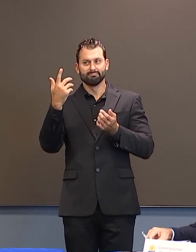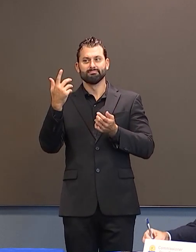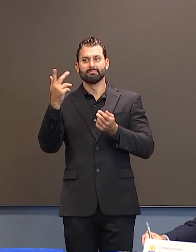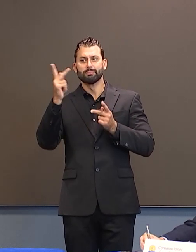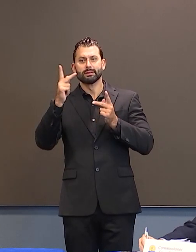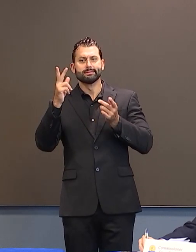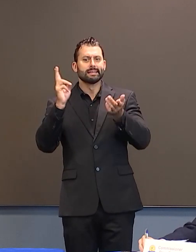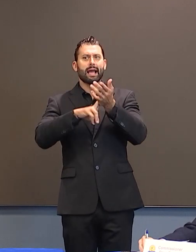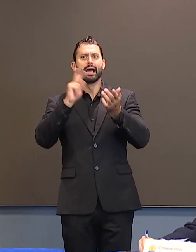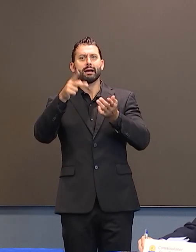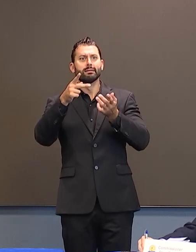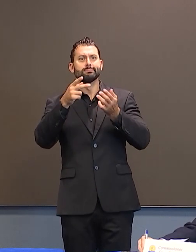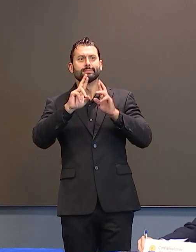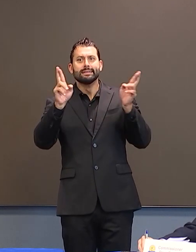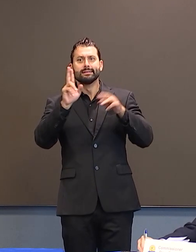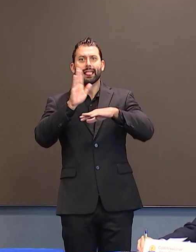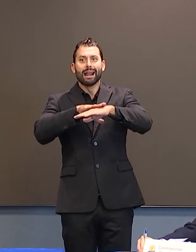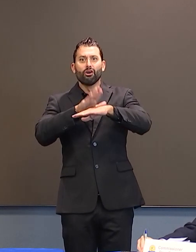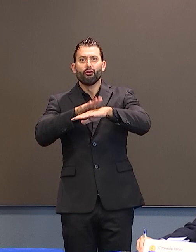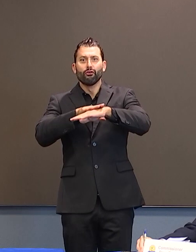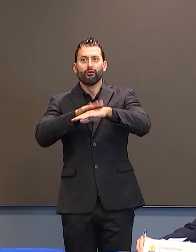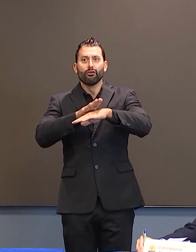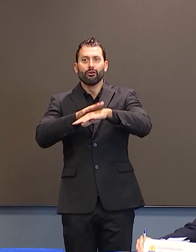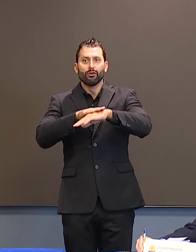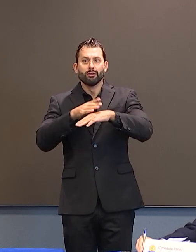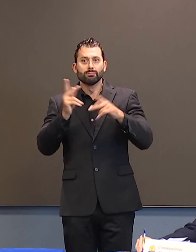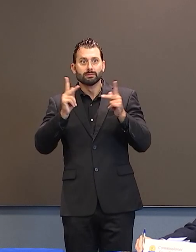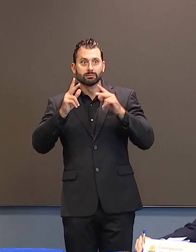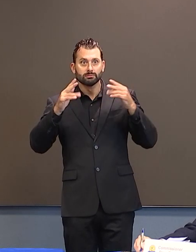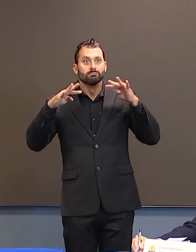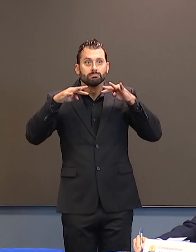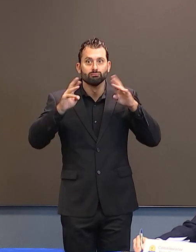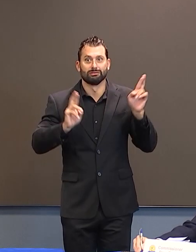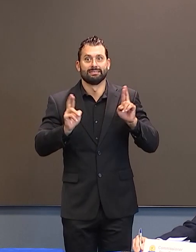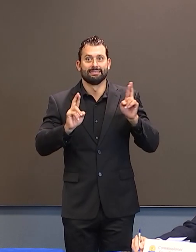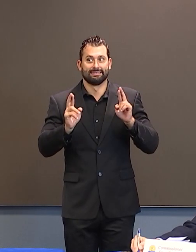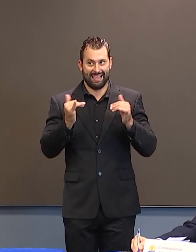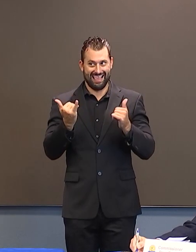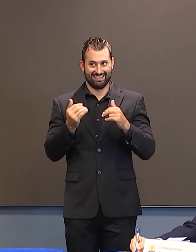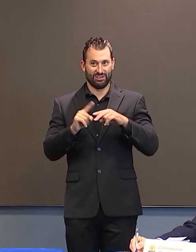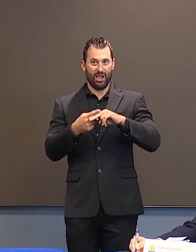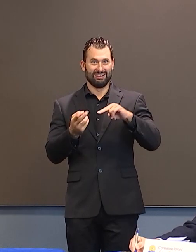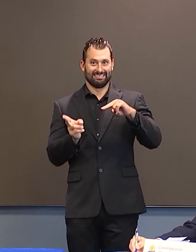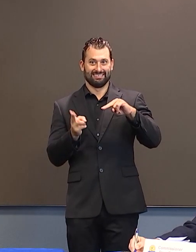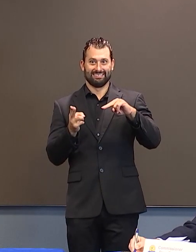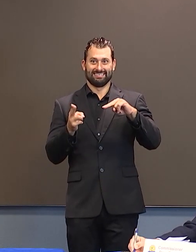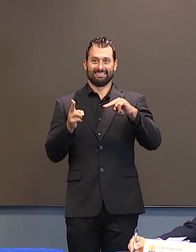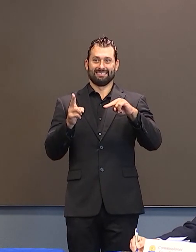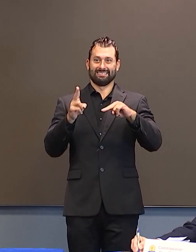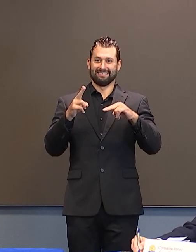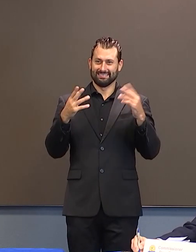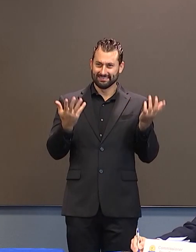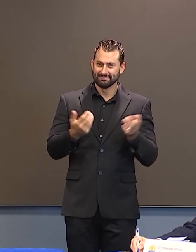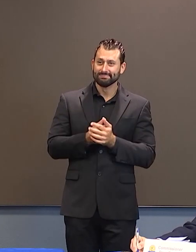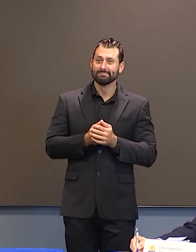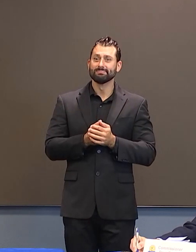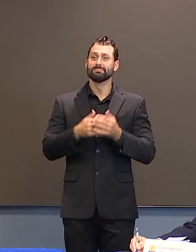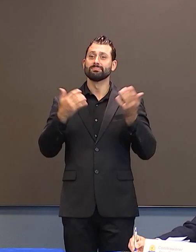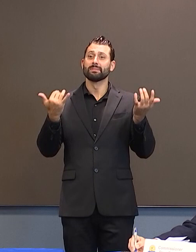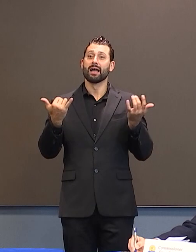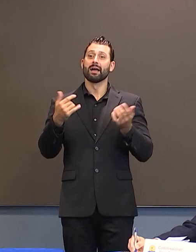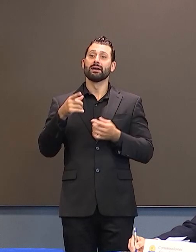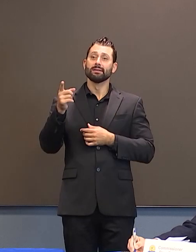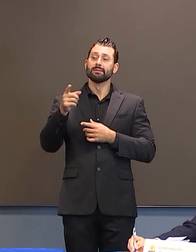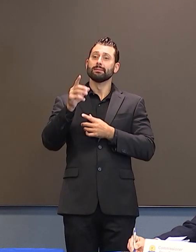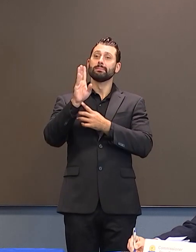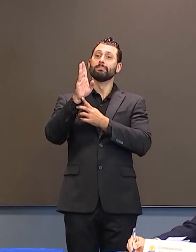seriously and that they're paying attention. Public Works is actively checking our flood hot spots and pumping areas that have